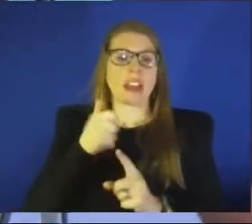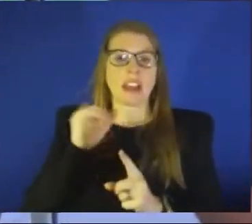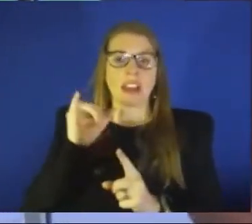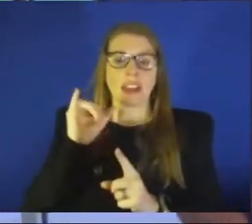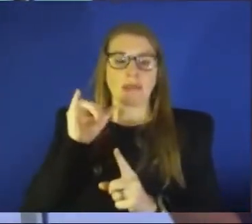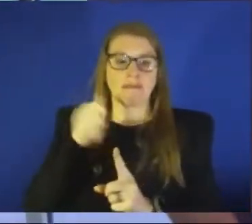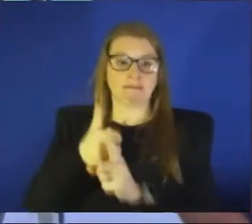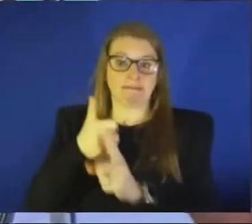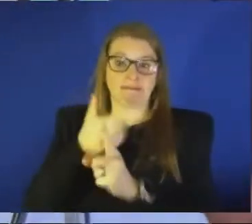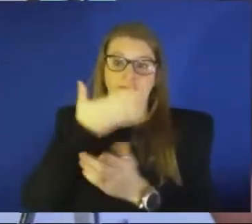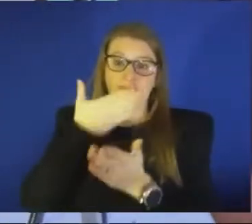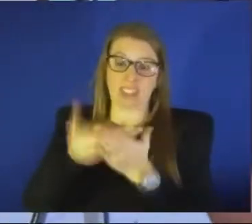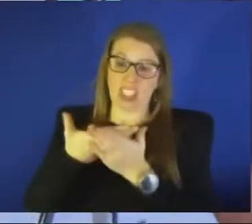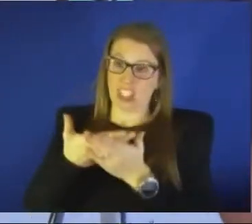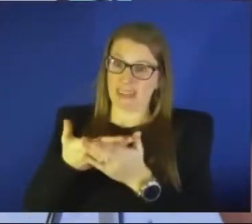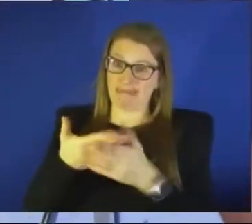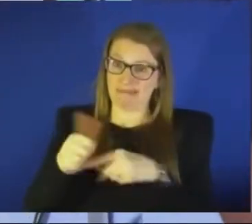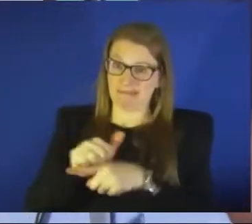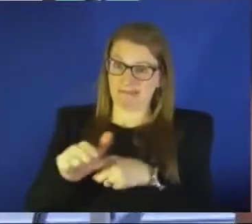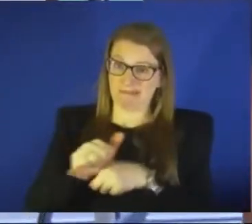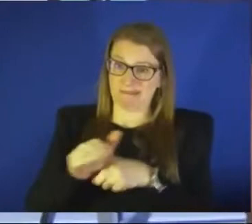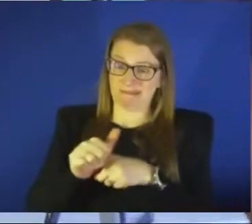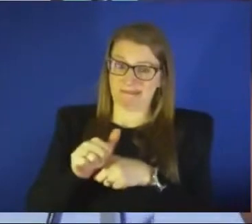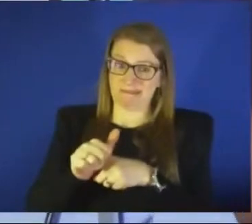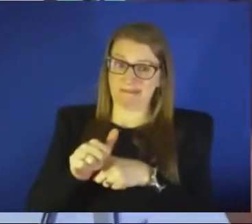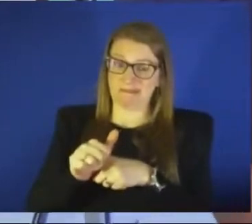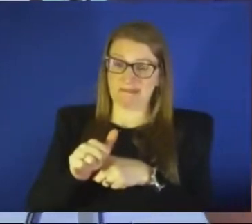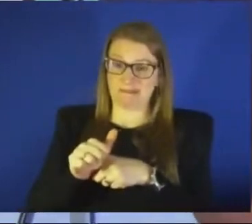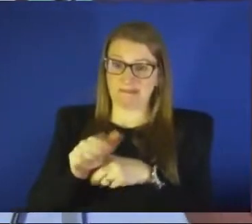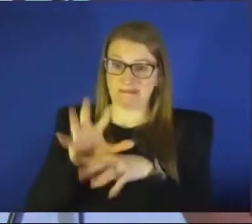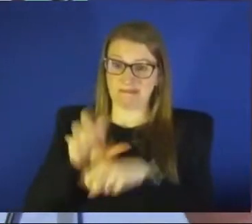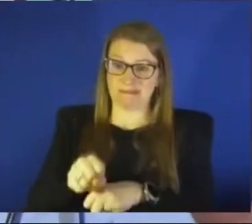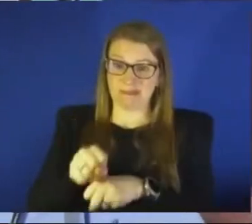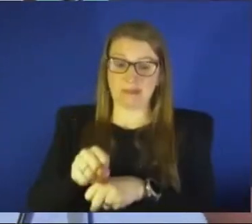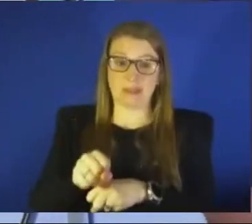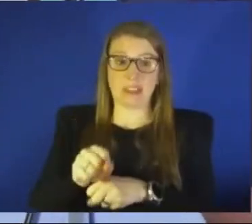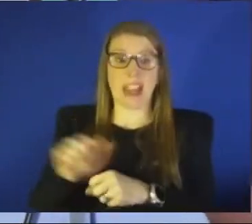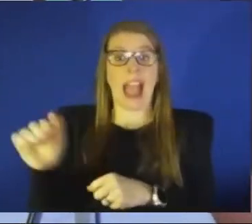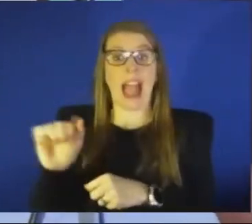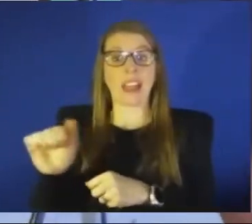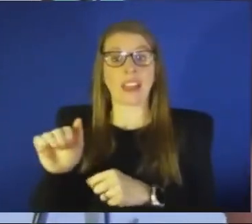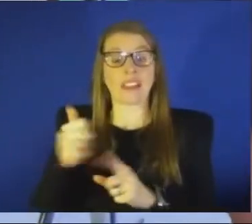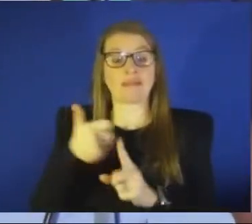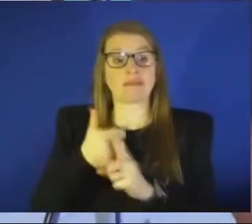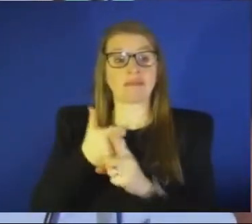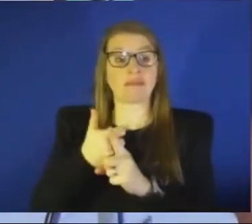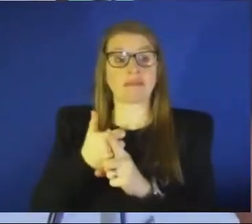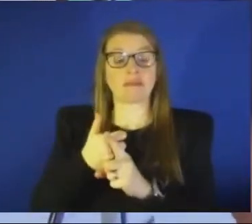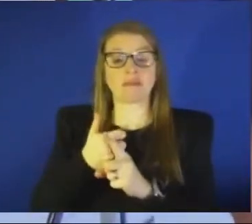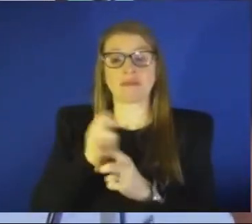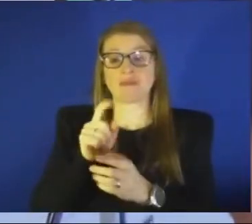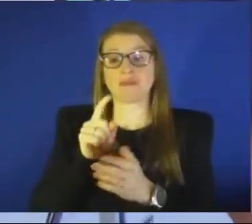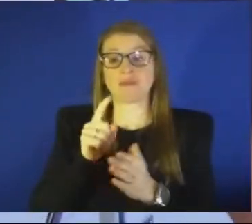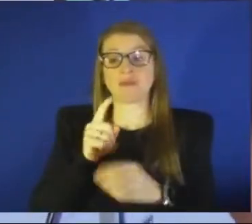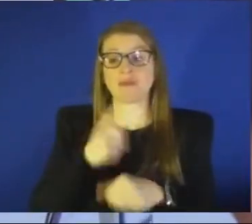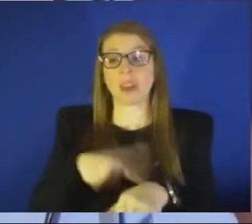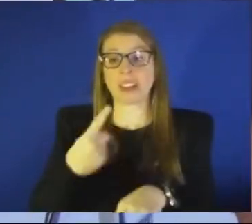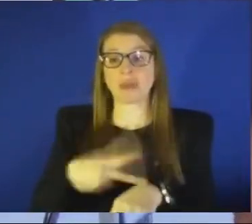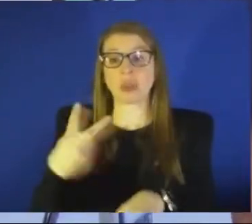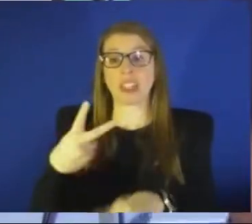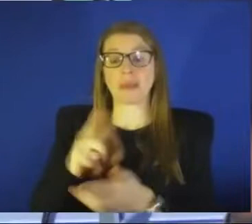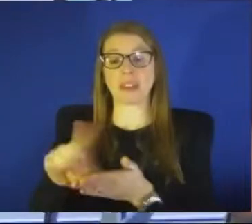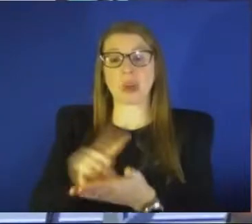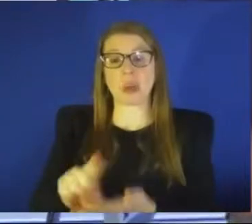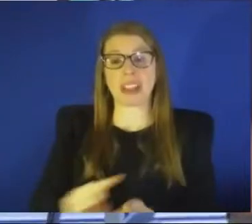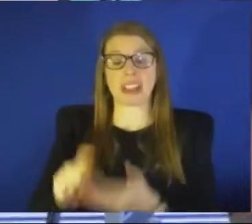conditioned. Yeah, and as an athlete that's more of a weekend warrior, or somebody that goes out and plays golf a couple times a week, keeping your flexibility up and keeping